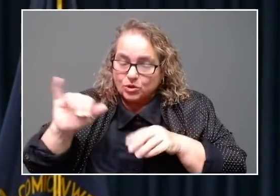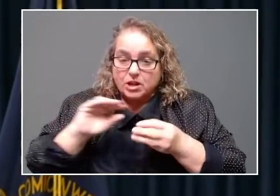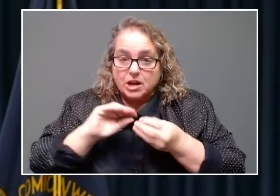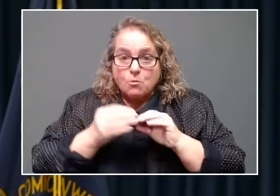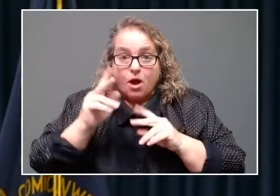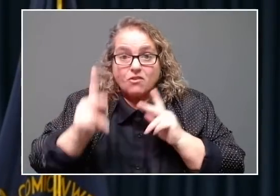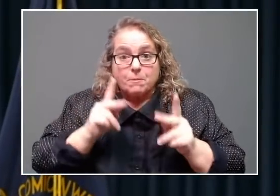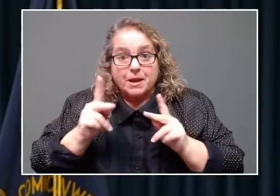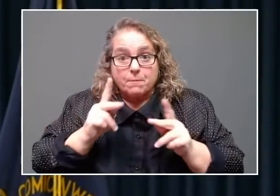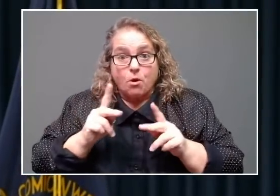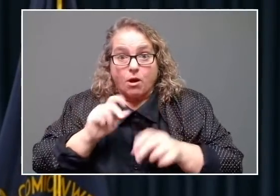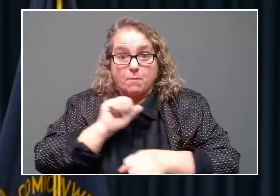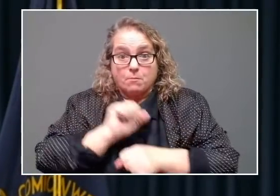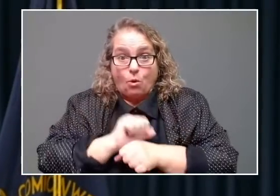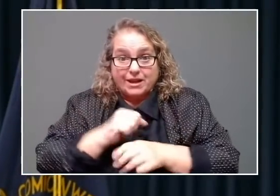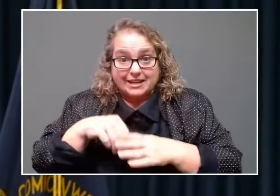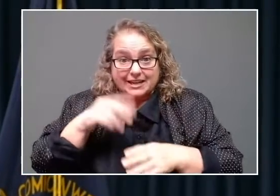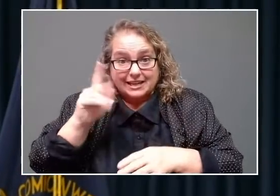increased by